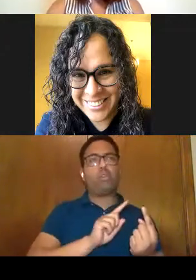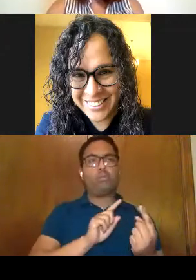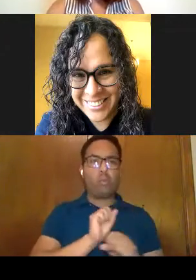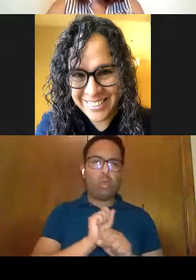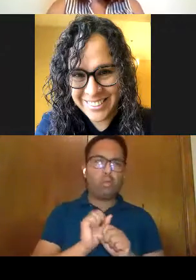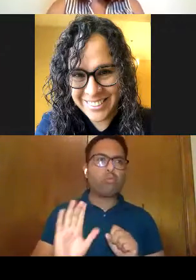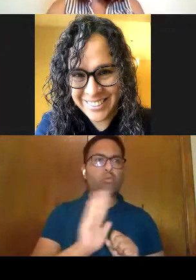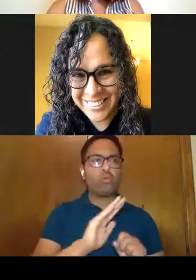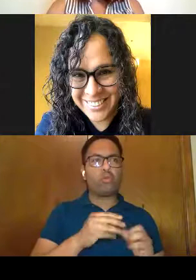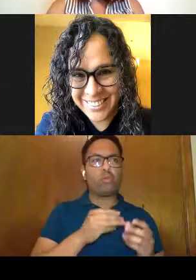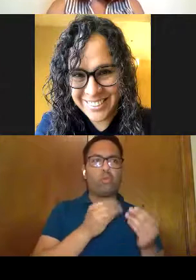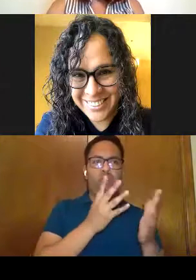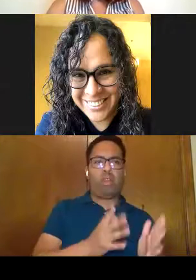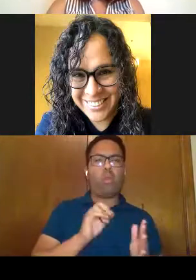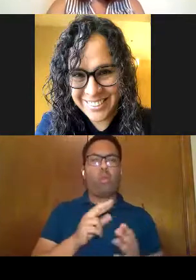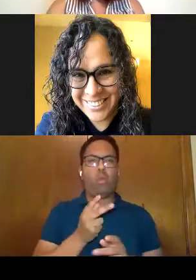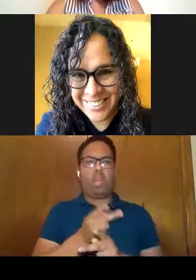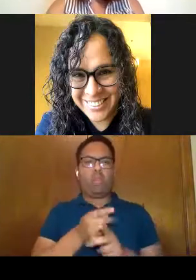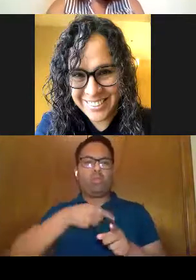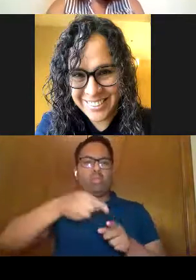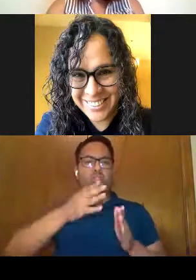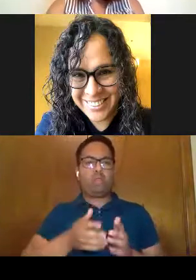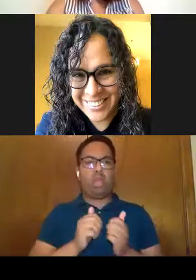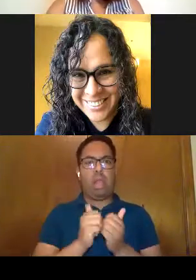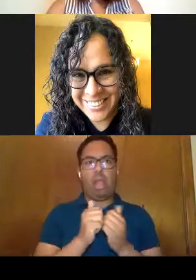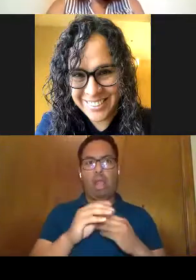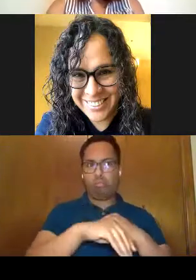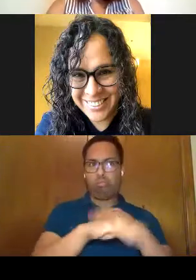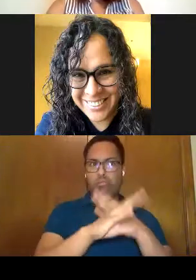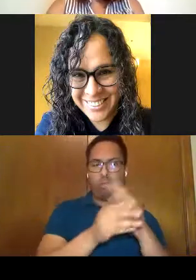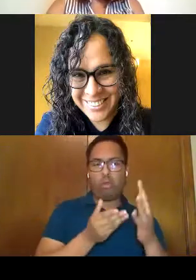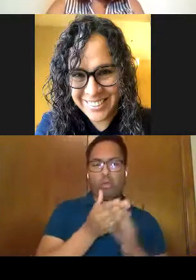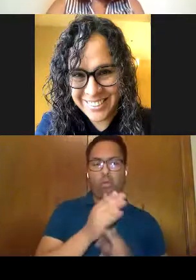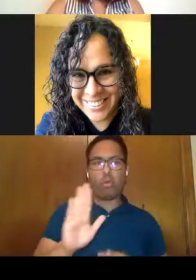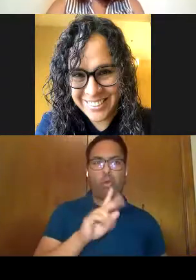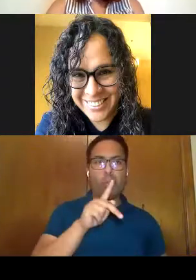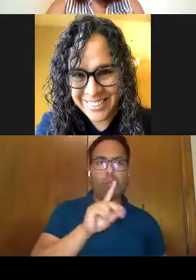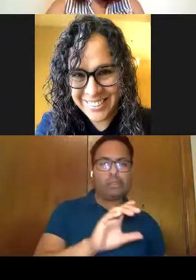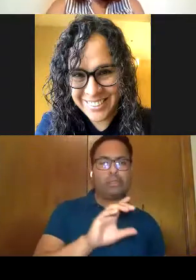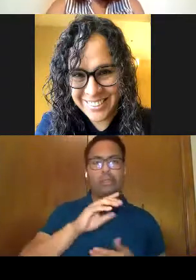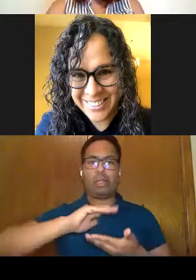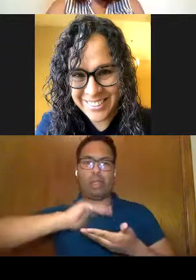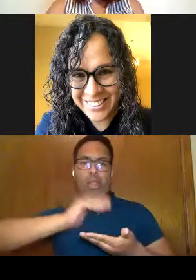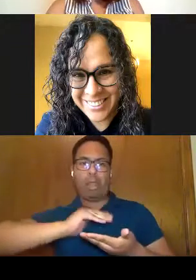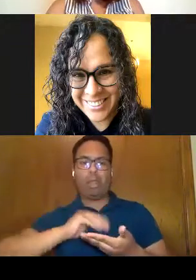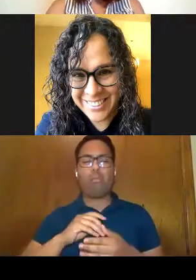care specialist through live video through your PC, laptop, tablet, or even your smartphone.